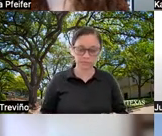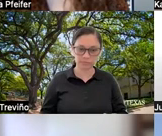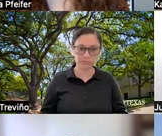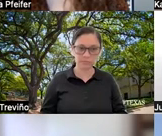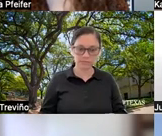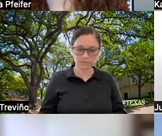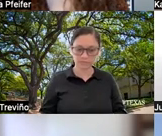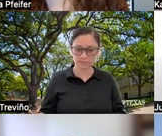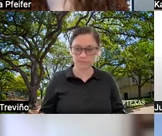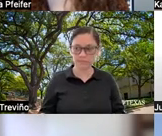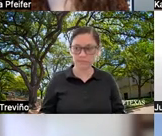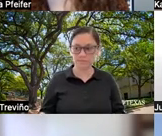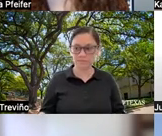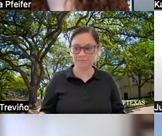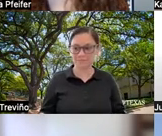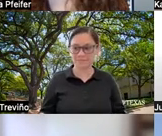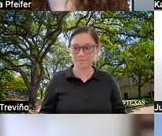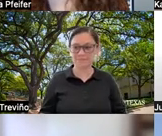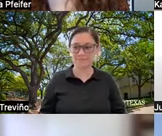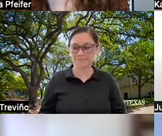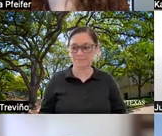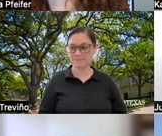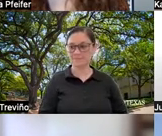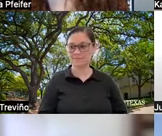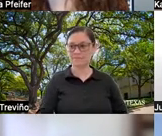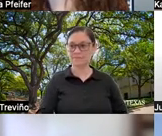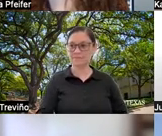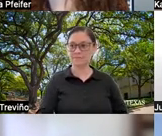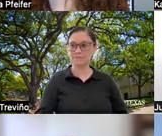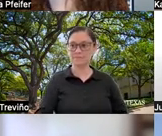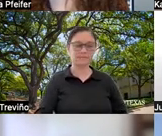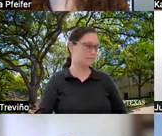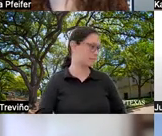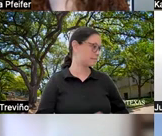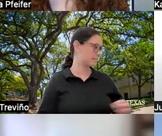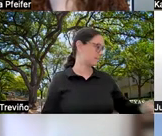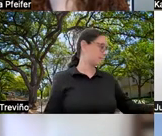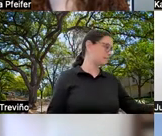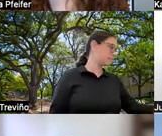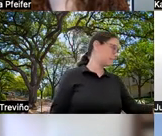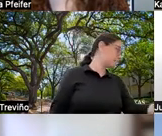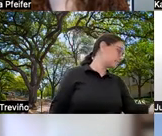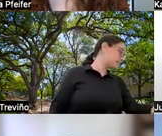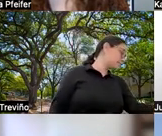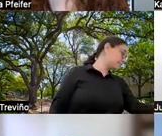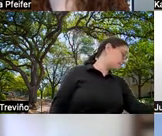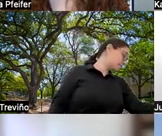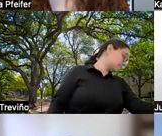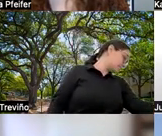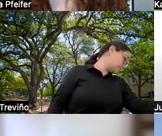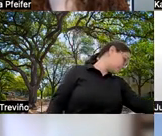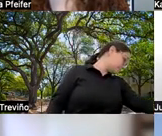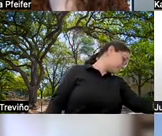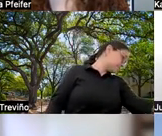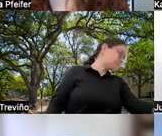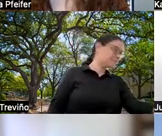In 2023, what do families need so their children can be physically, emotionally, socially, and